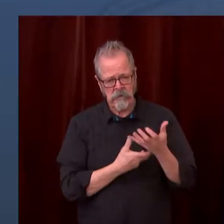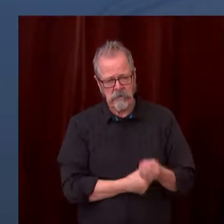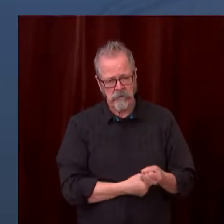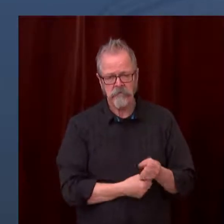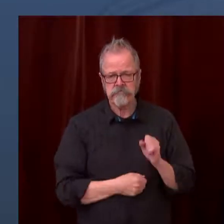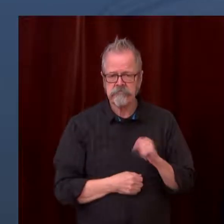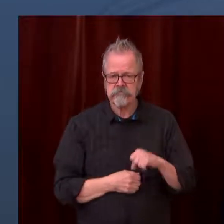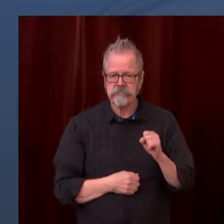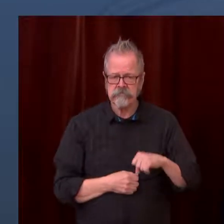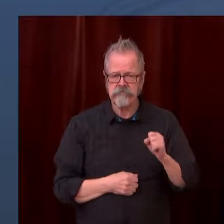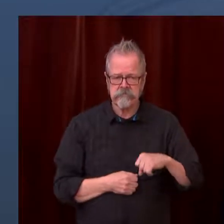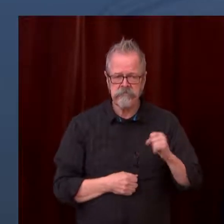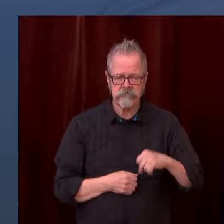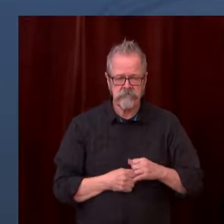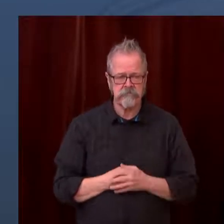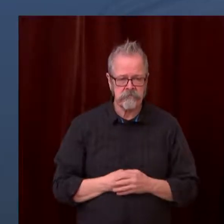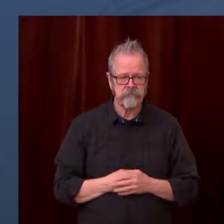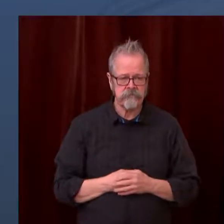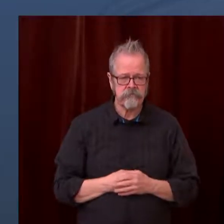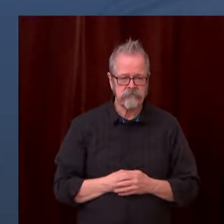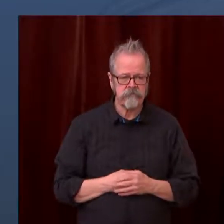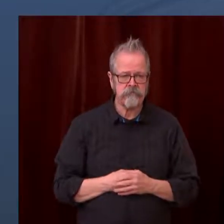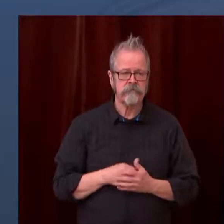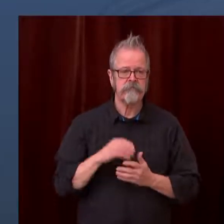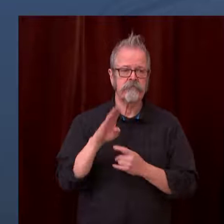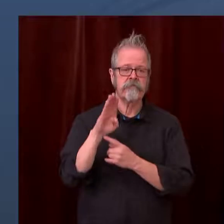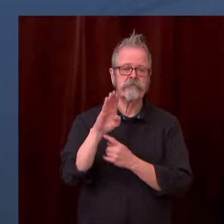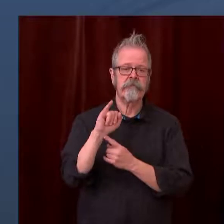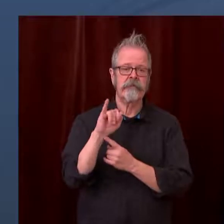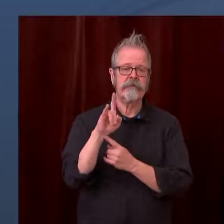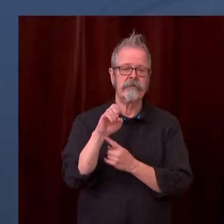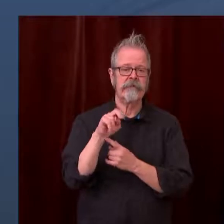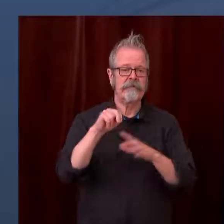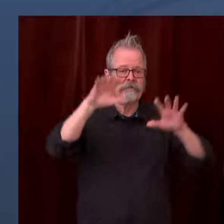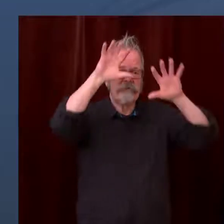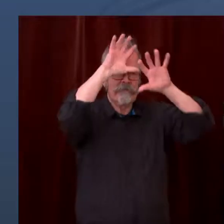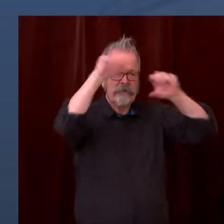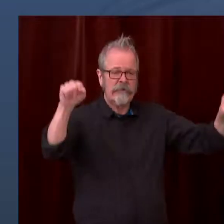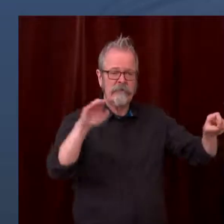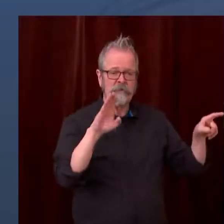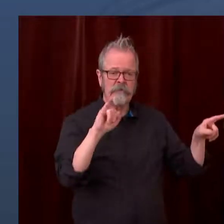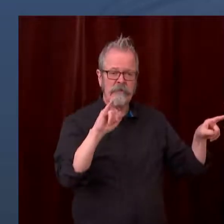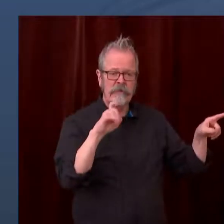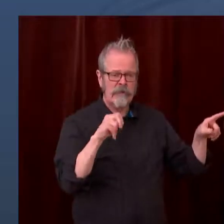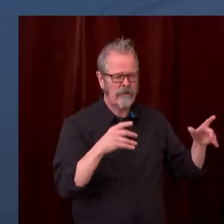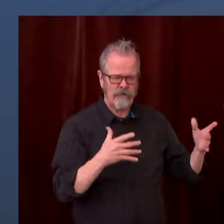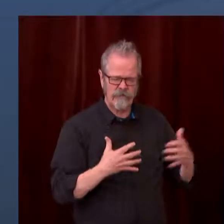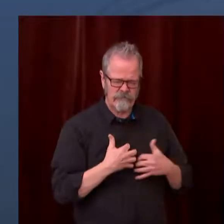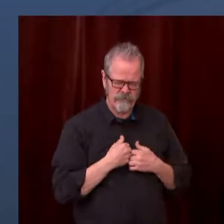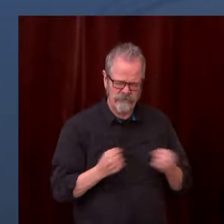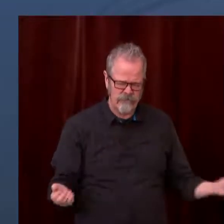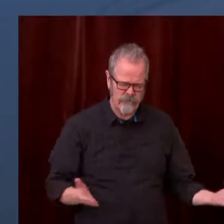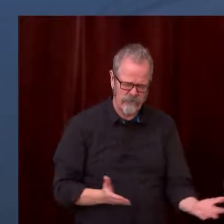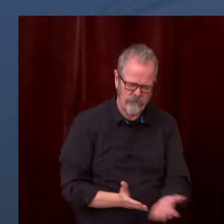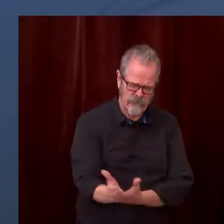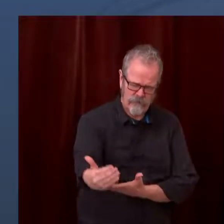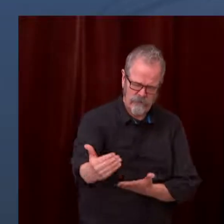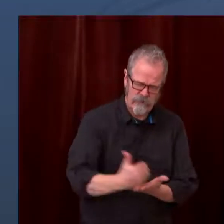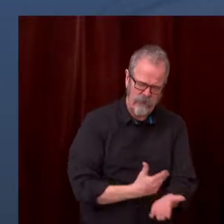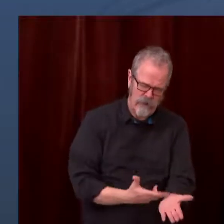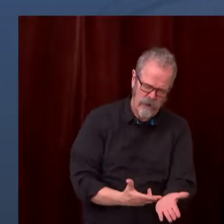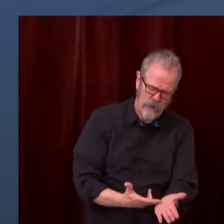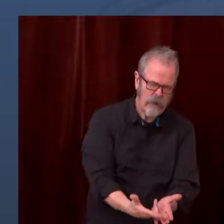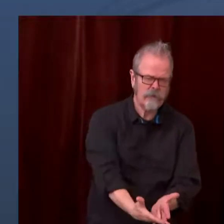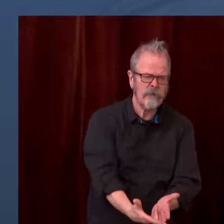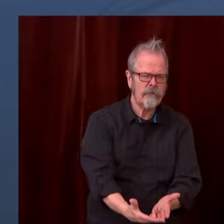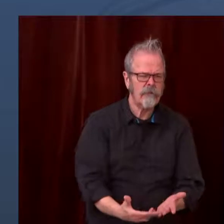Biden administration has been very transparent with us. They have come through, and I very much appreciate that. There's no